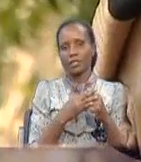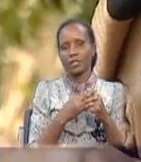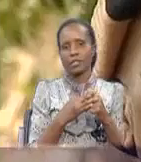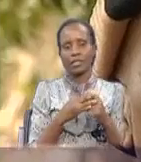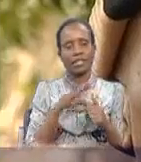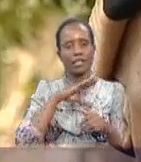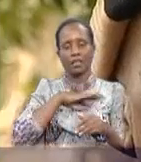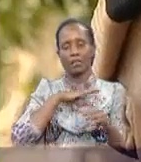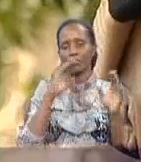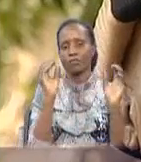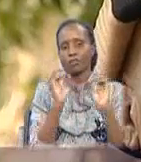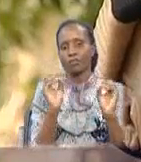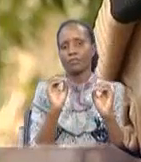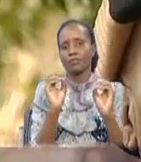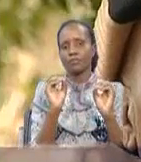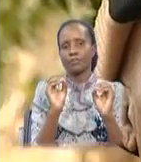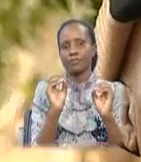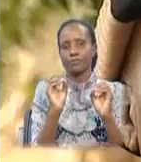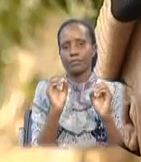haitoshelezi 1/8.